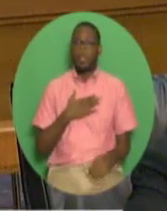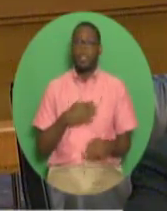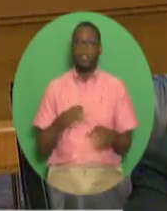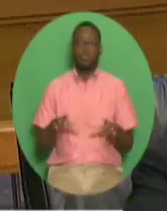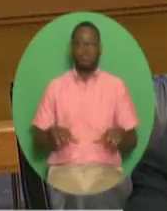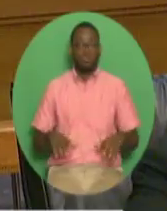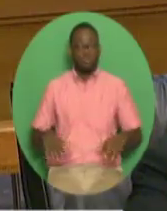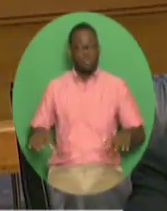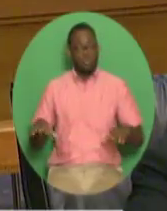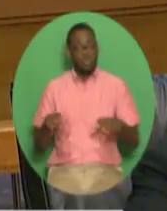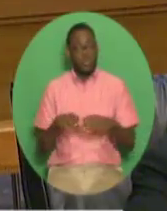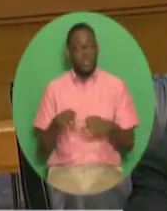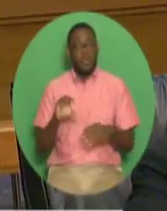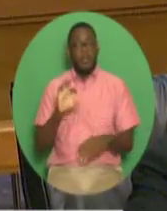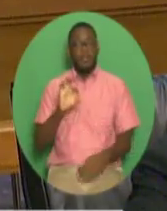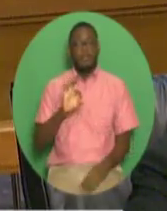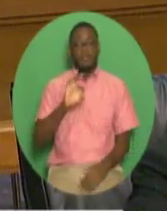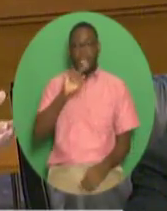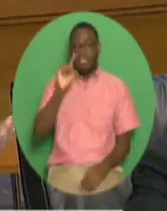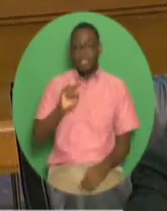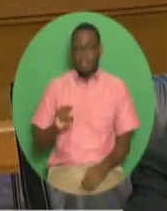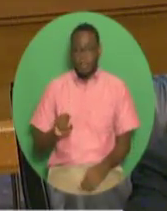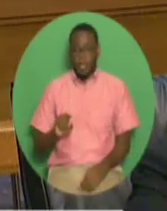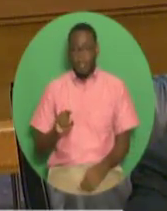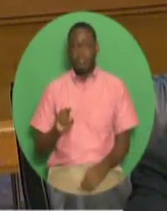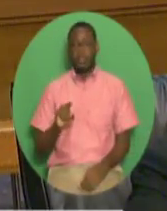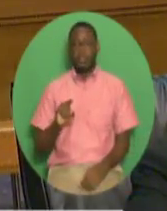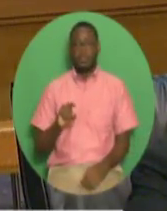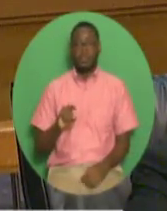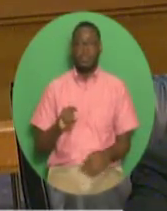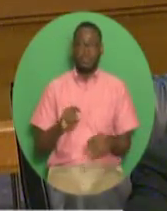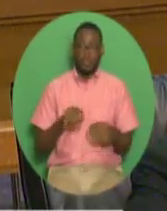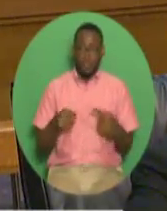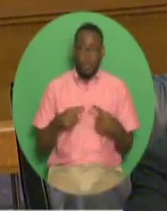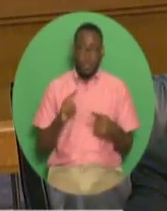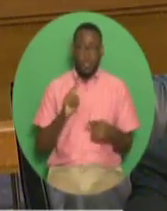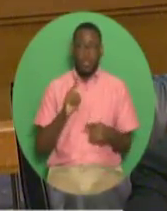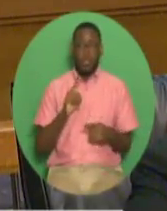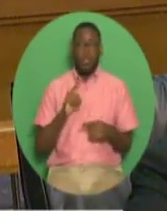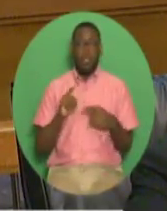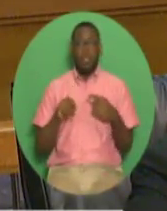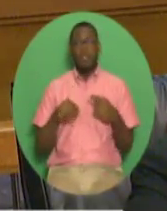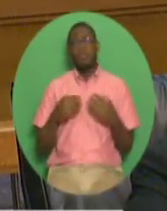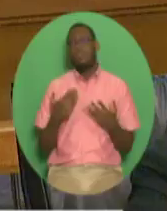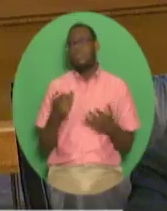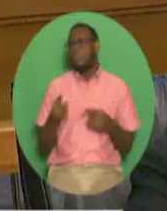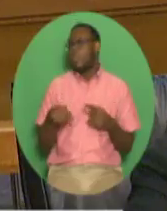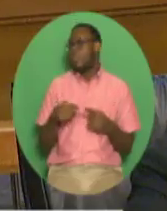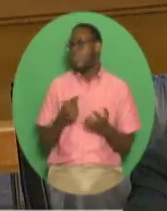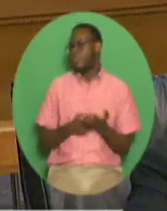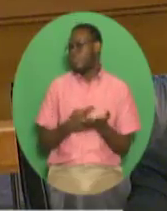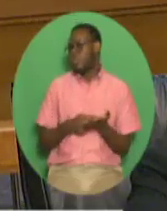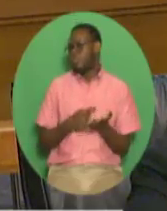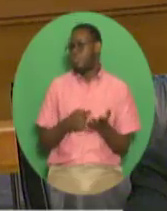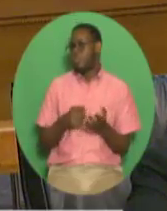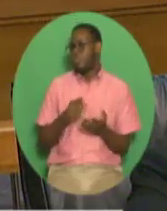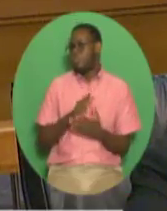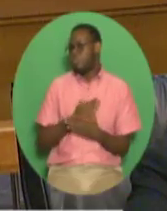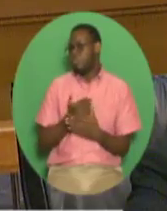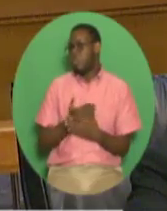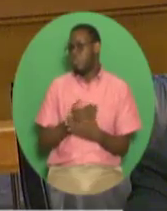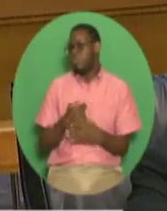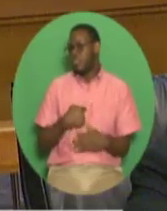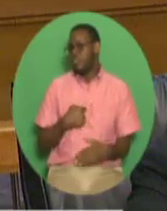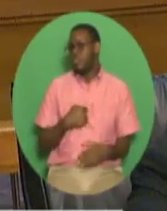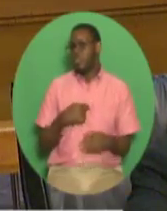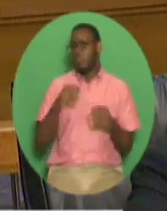to bring to the attention of the Minister of Education and ask about the status of construction of the